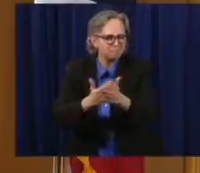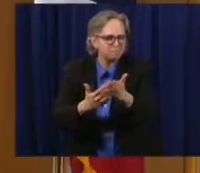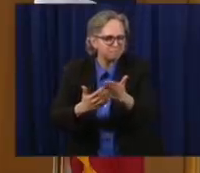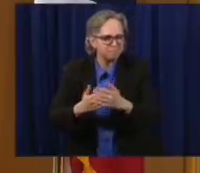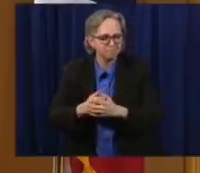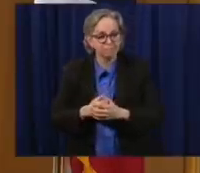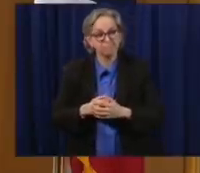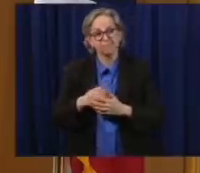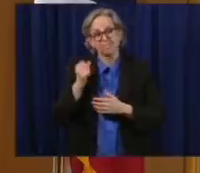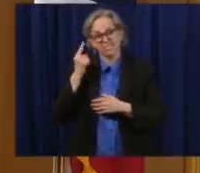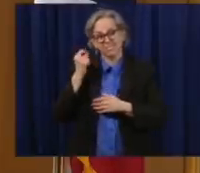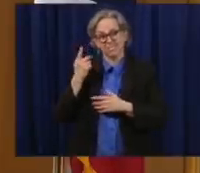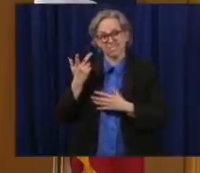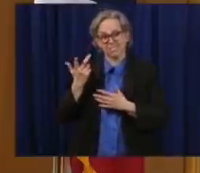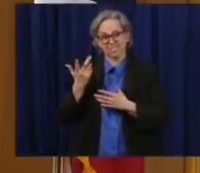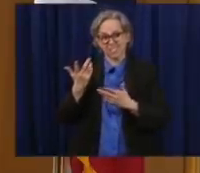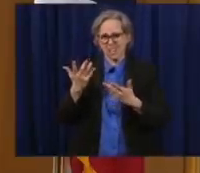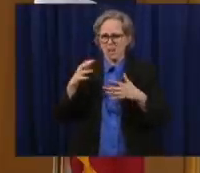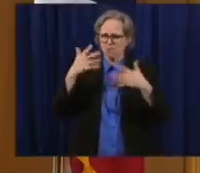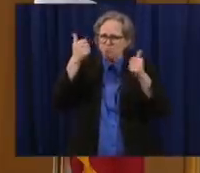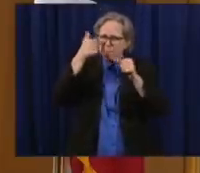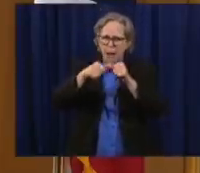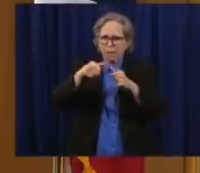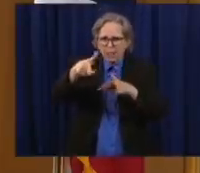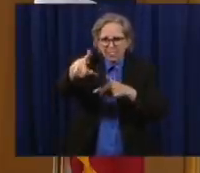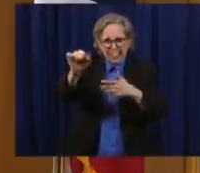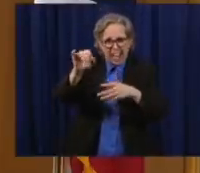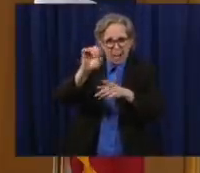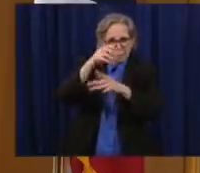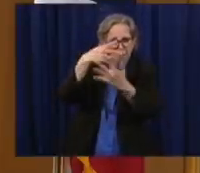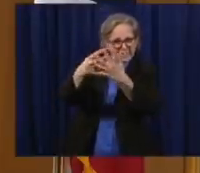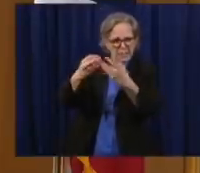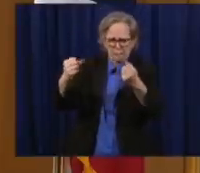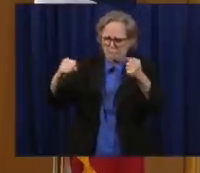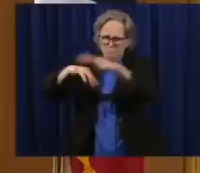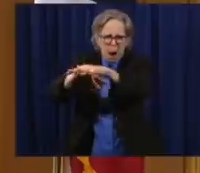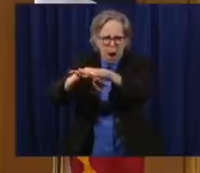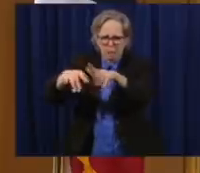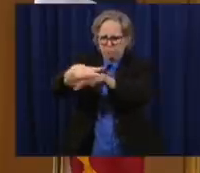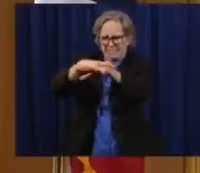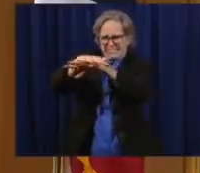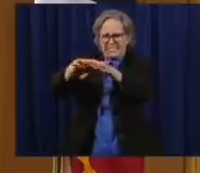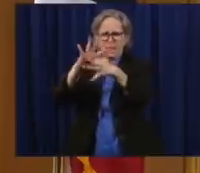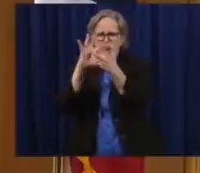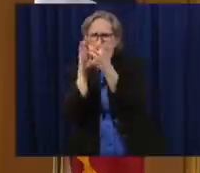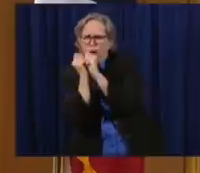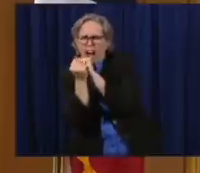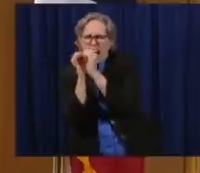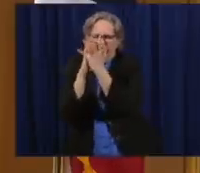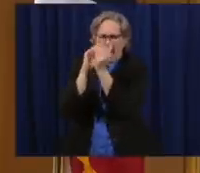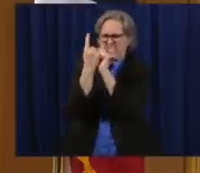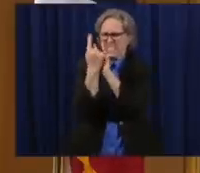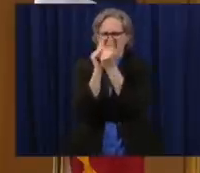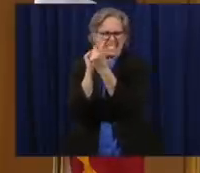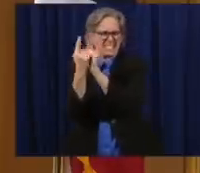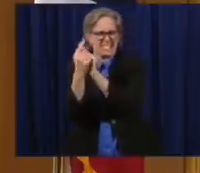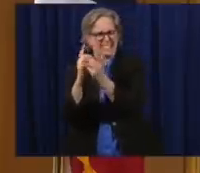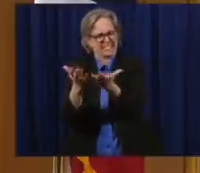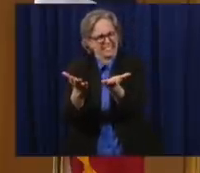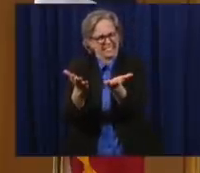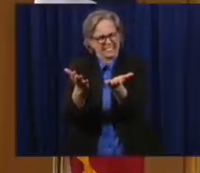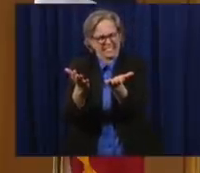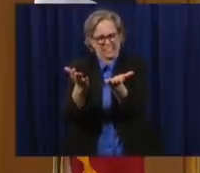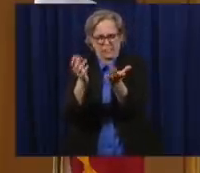setting. You're dealing with a place where people are close together, and it should not be a surprise that once you